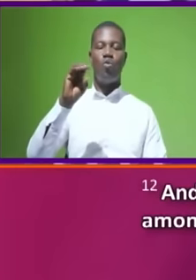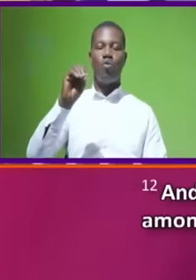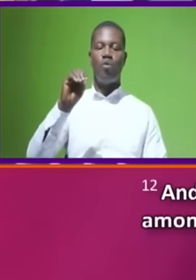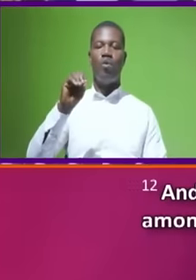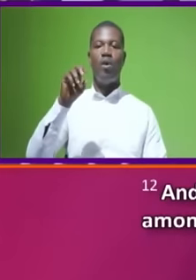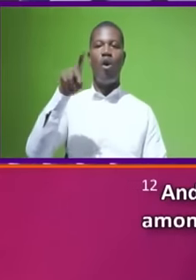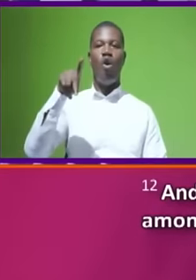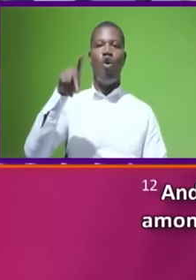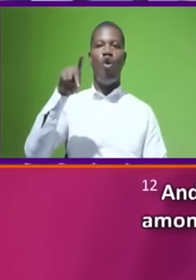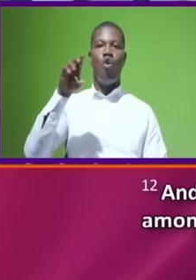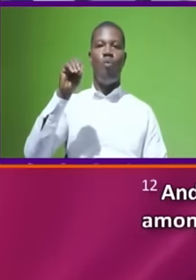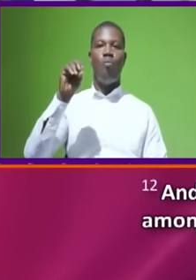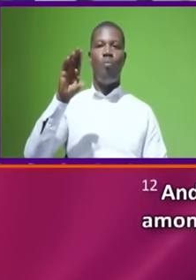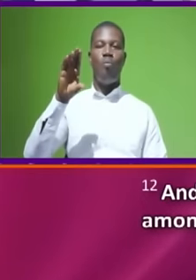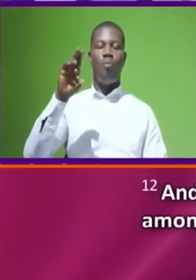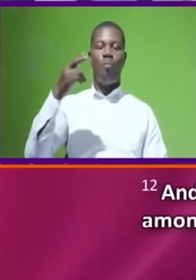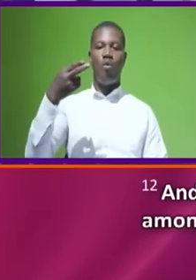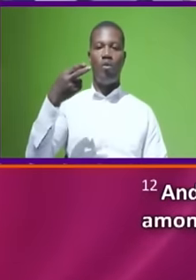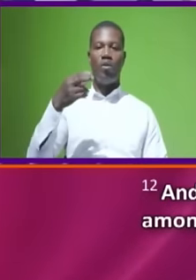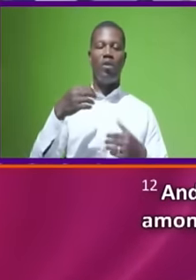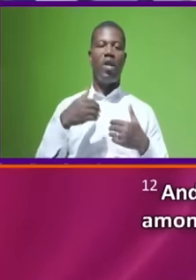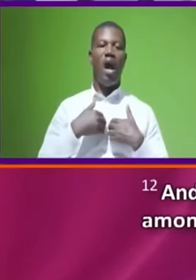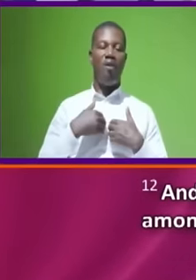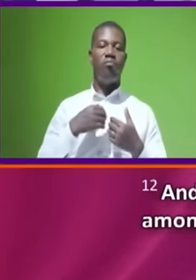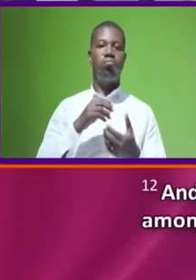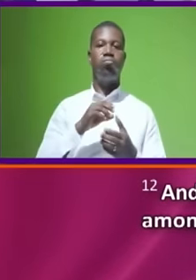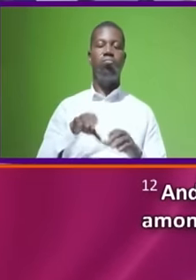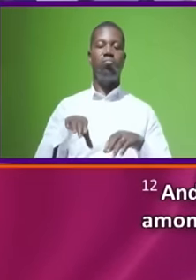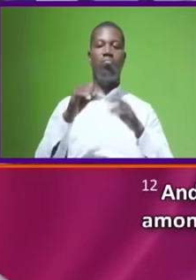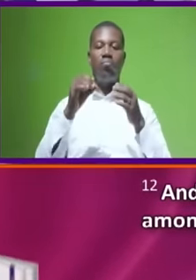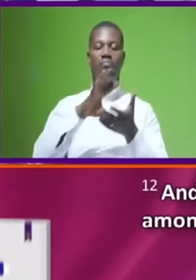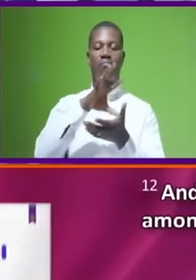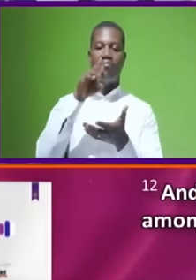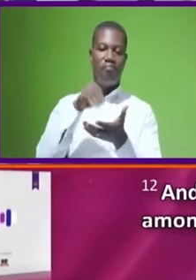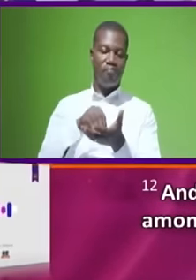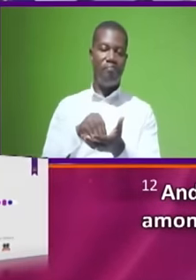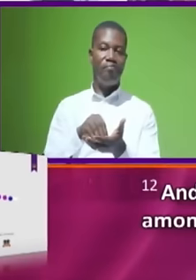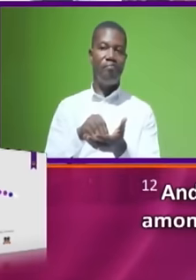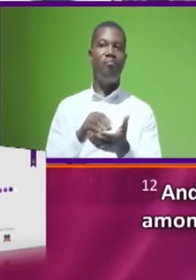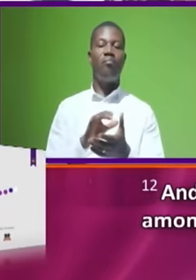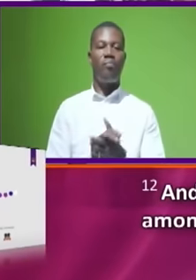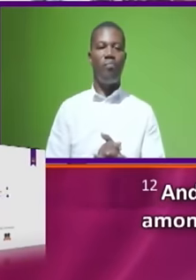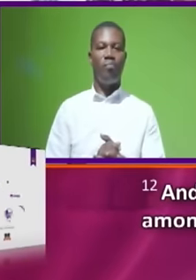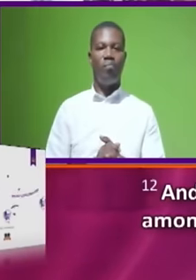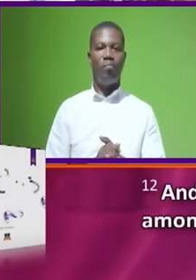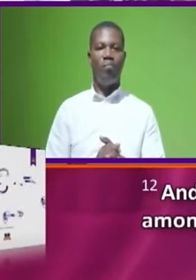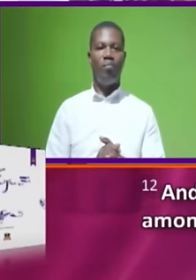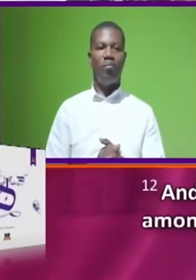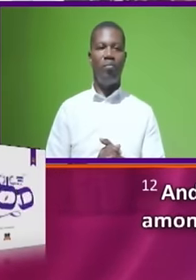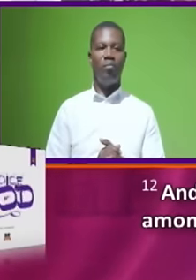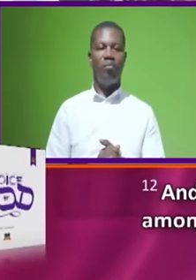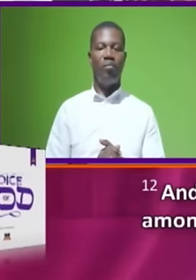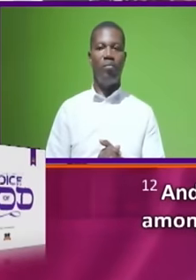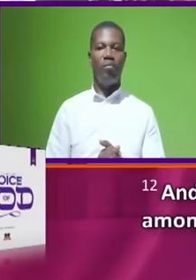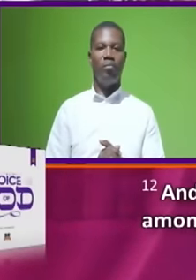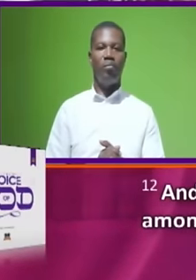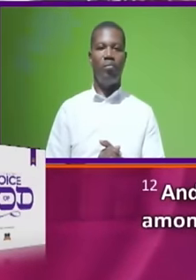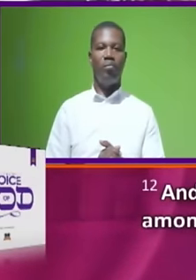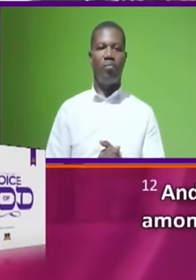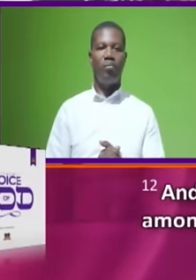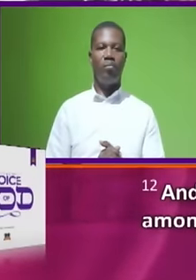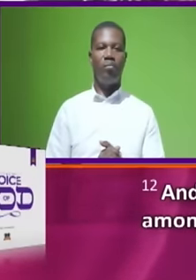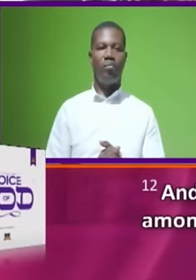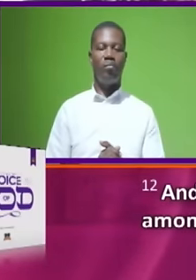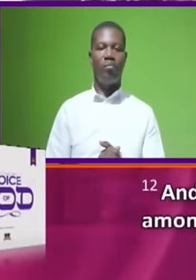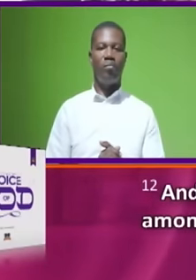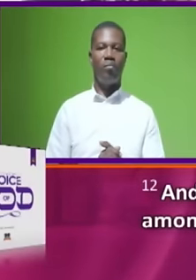that? Ning Nature, no one were community center. Solomon Abranas. Have you seen that upon all this they were fellowshipping at Solomon's porch, a community